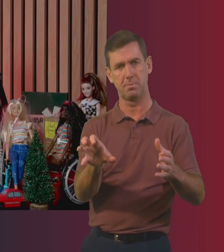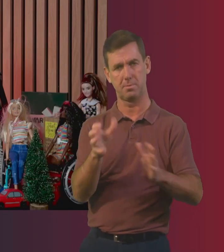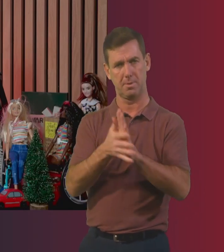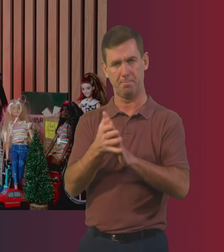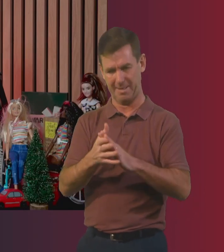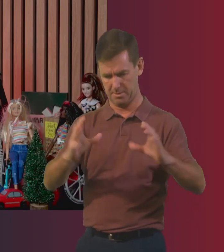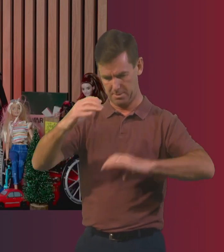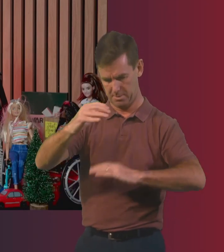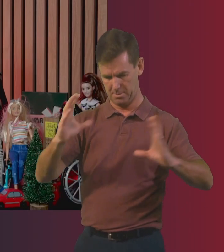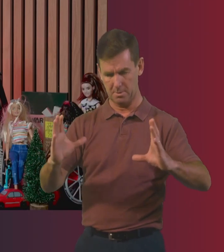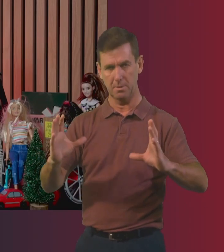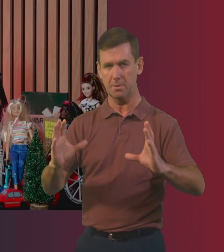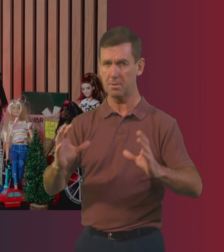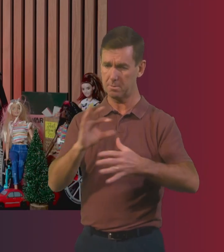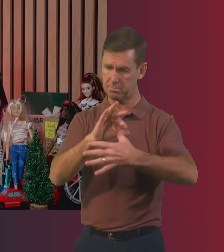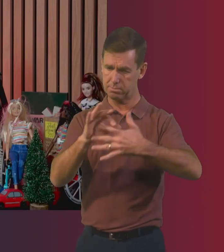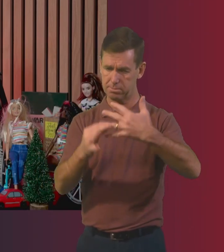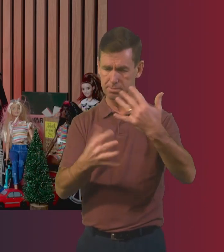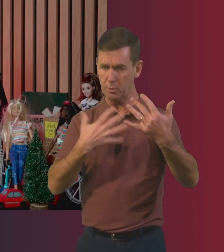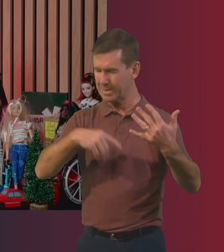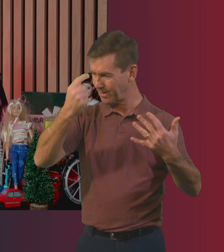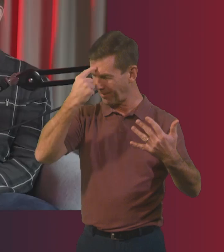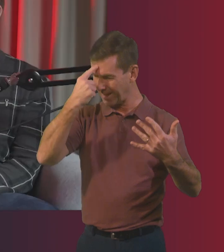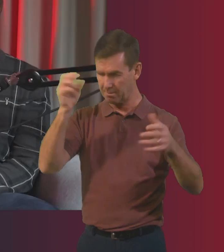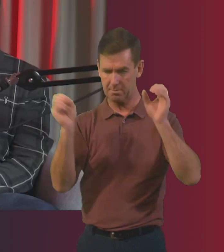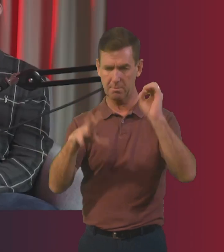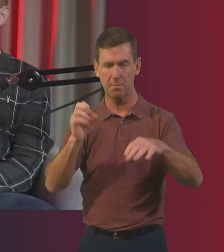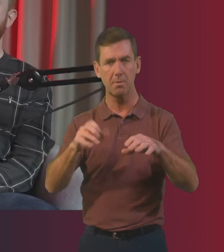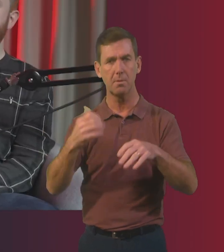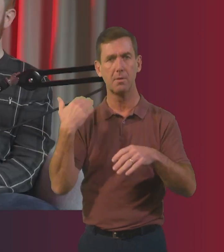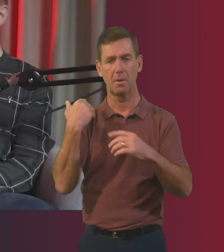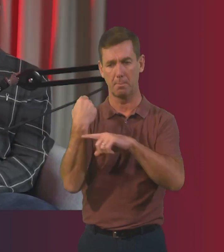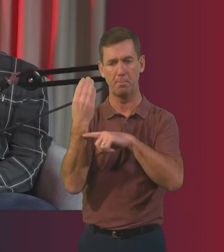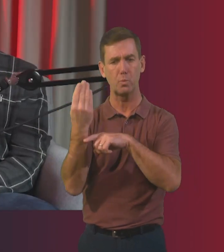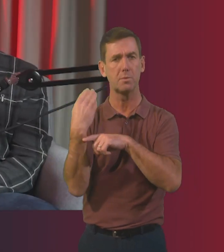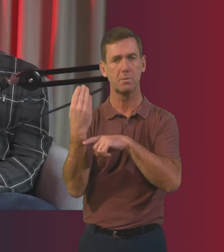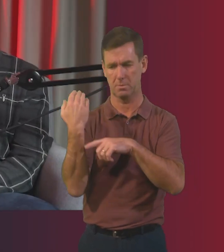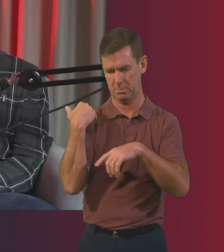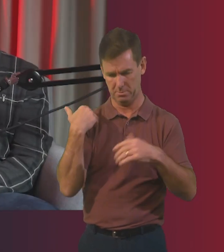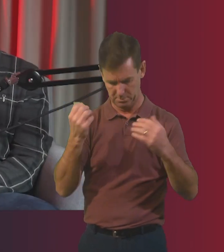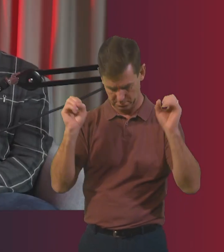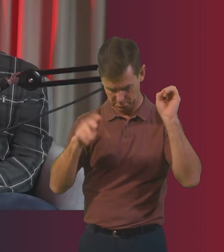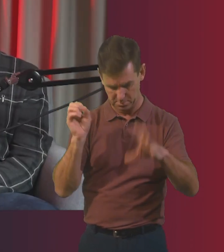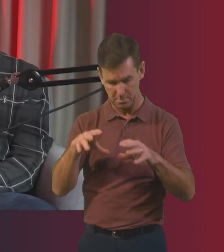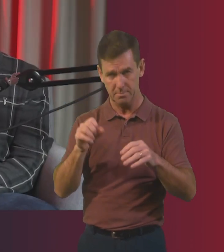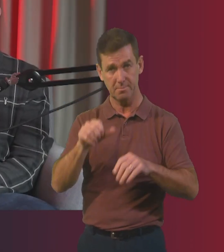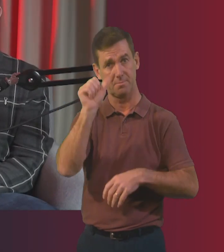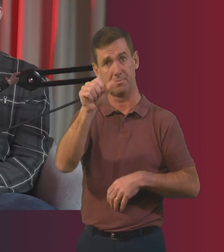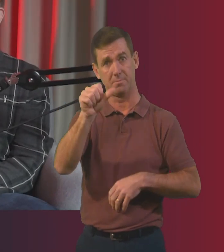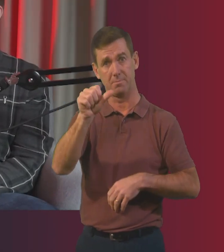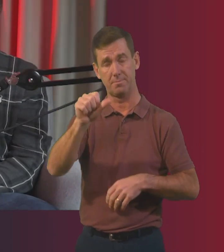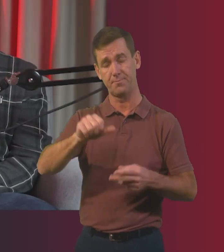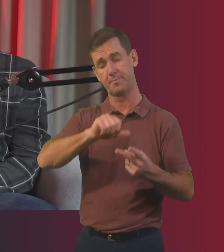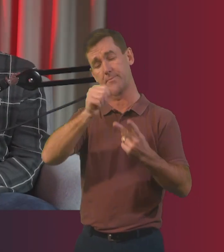collapse. So there are so many things that you've got to think about. Yeah. There's a lot of things to think about. And that kind of leads me on to the next bit, which